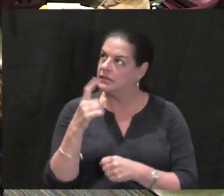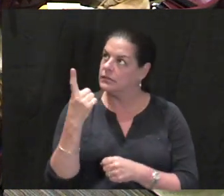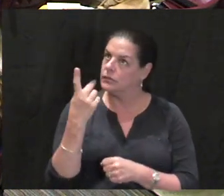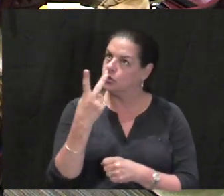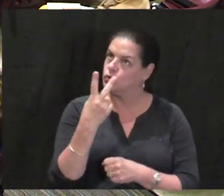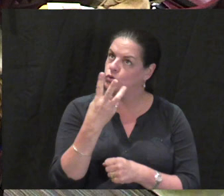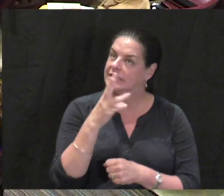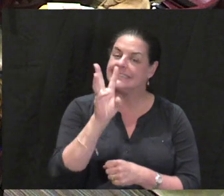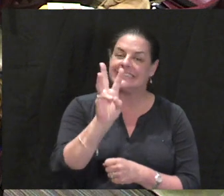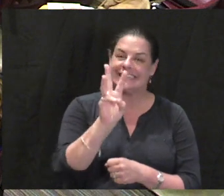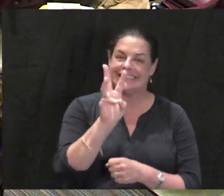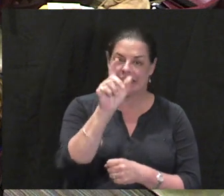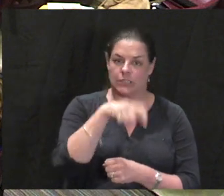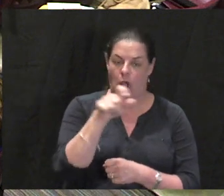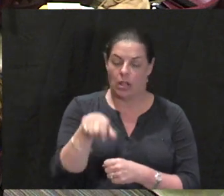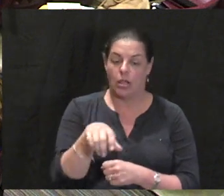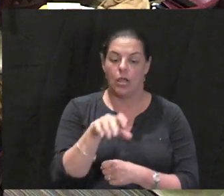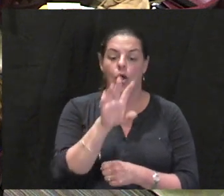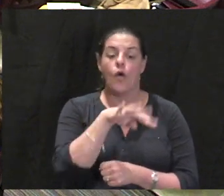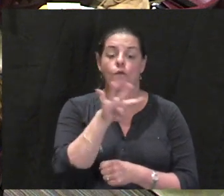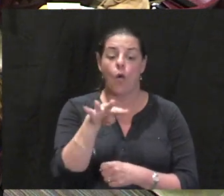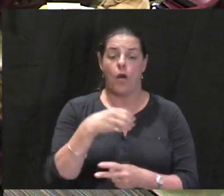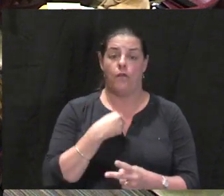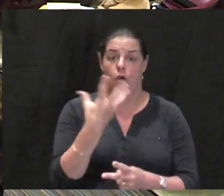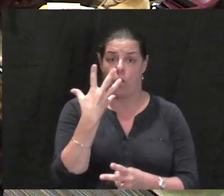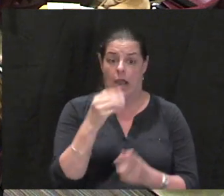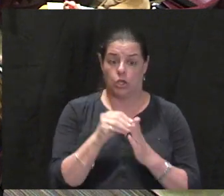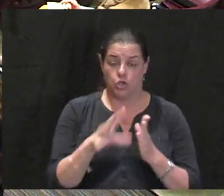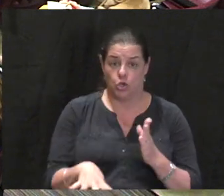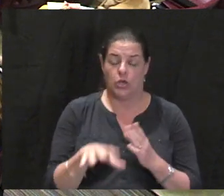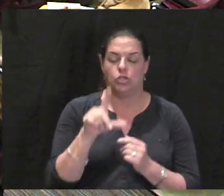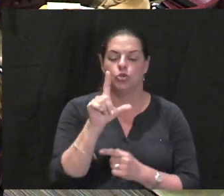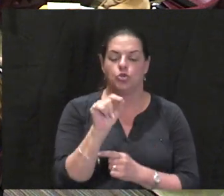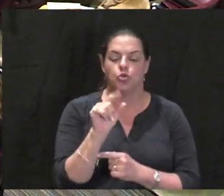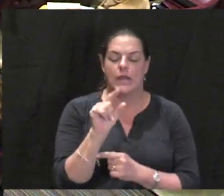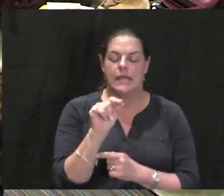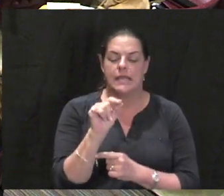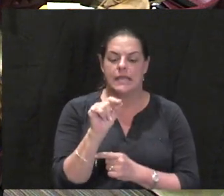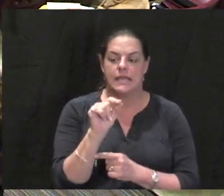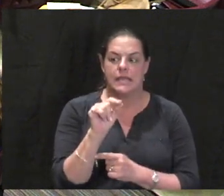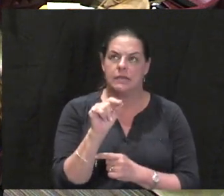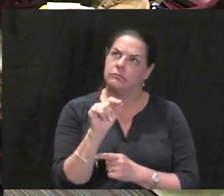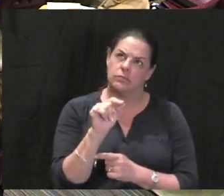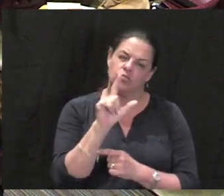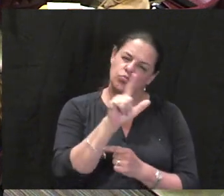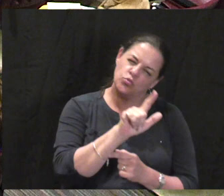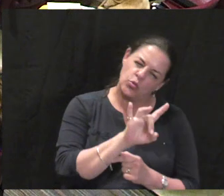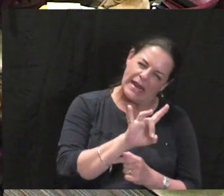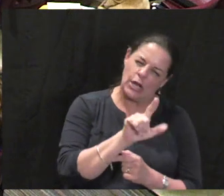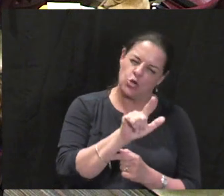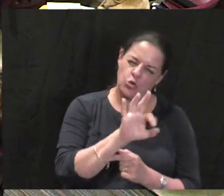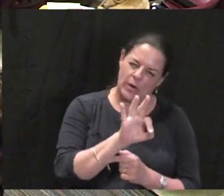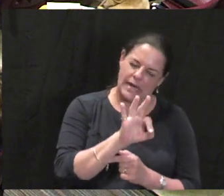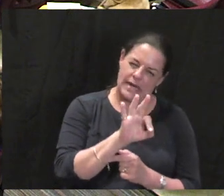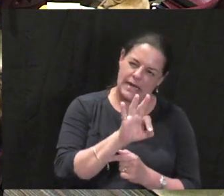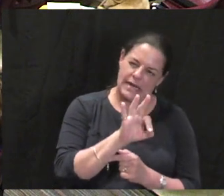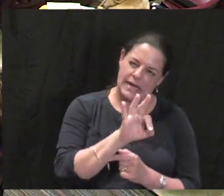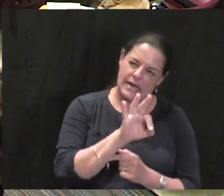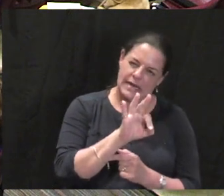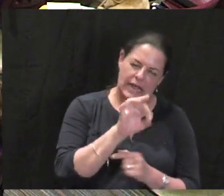columns. 44 Caucasian students, 20, either 28 or 29, my old eyes can't see